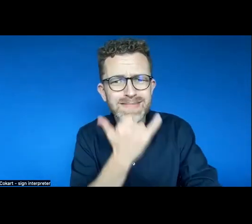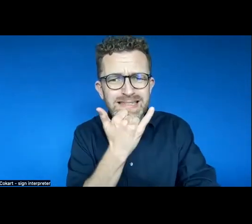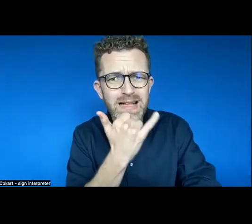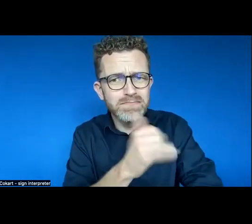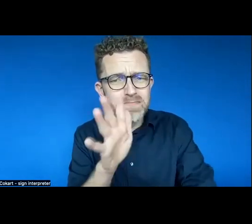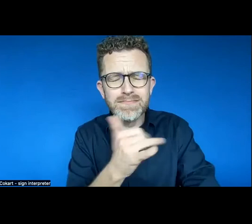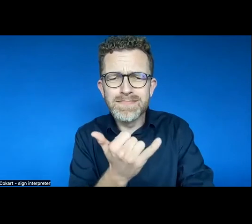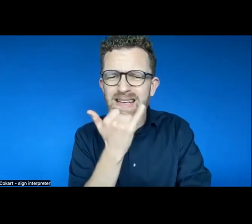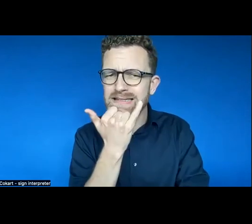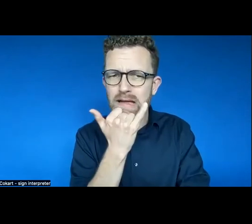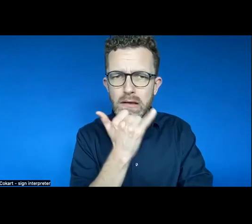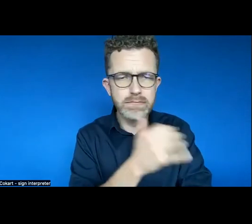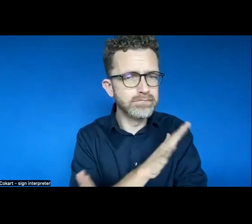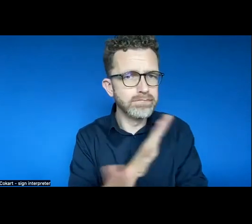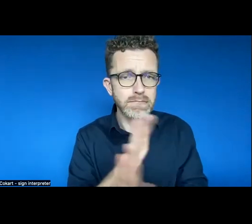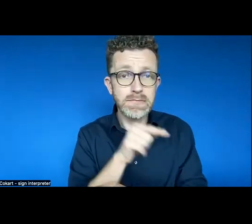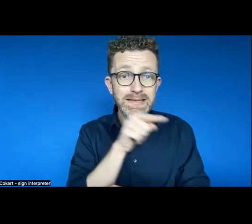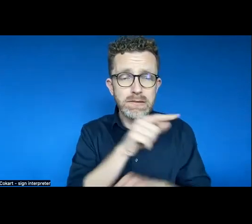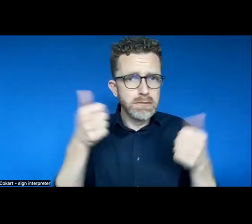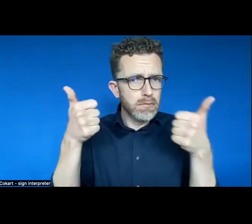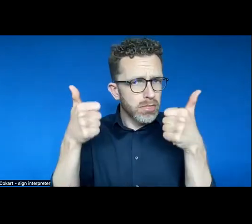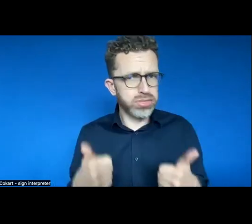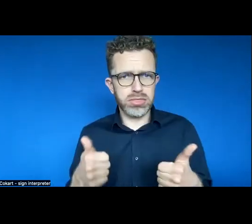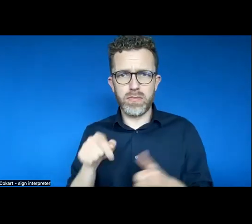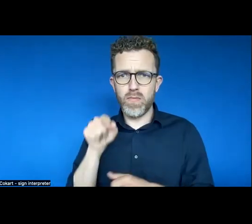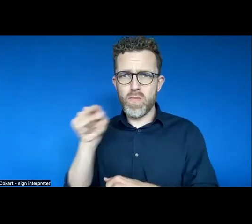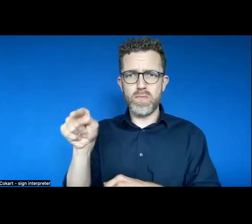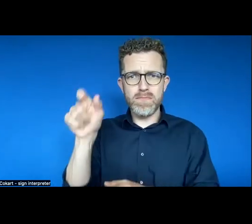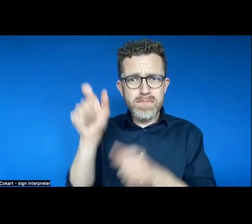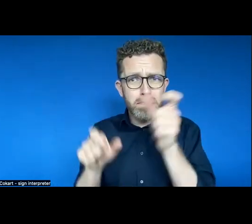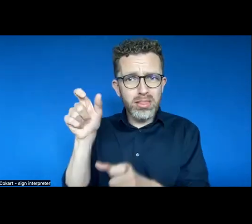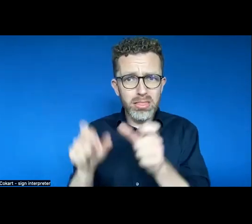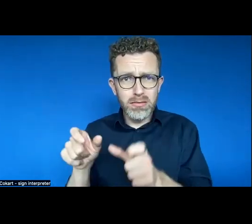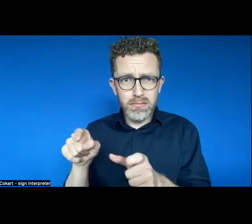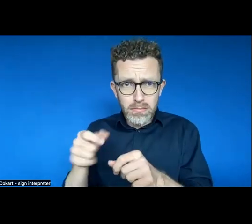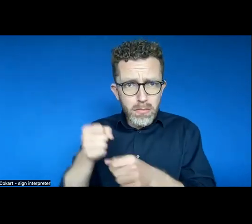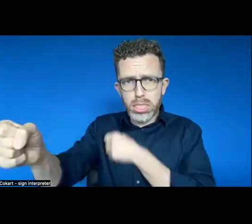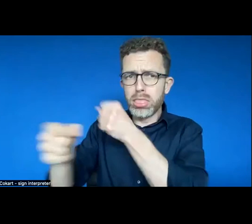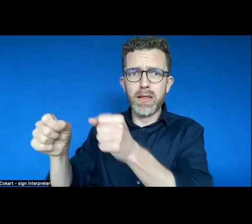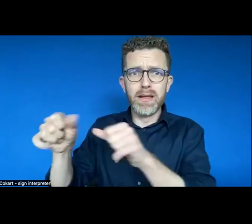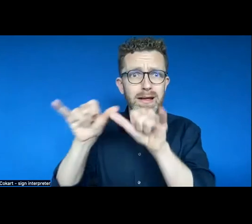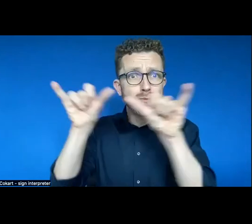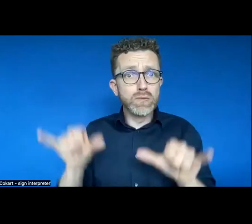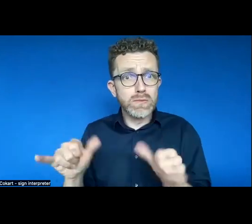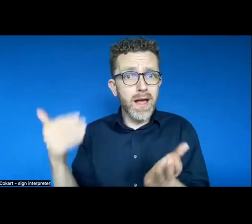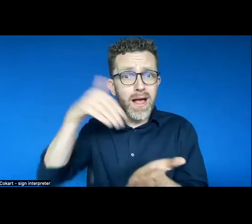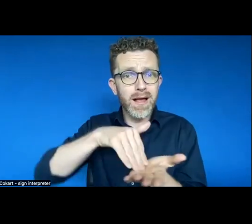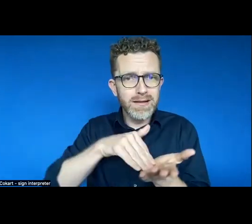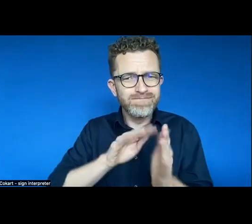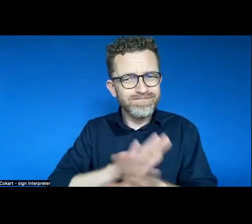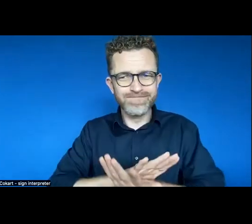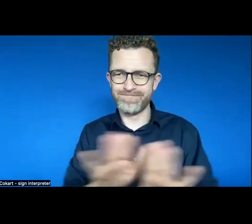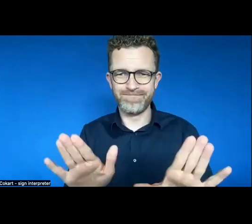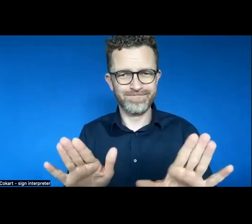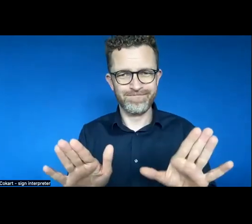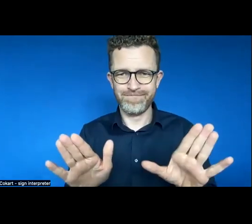placed there, and that is against human rights standards, and international obligation of the state. And